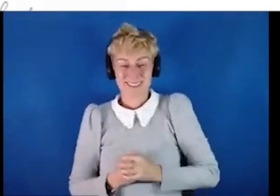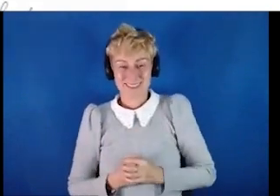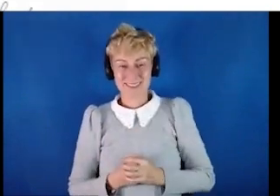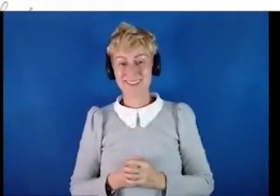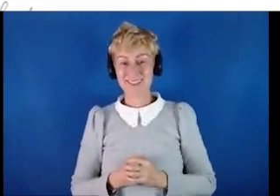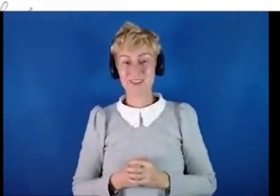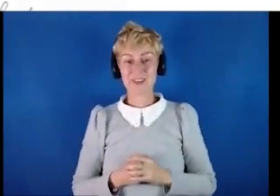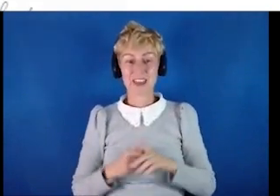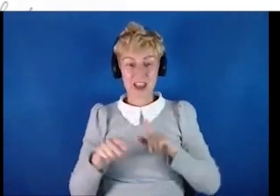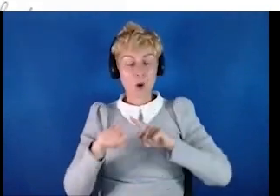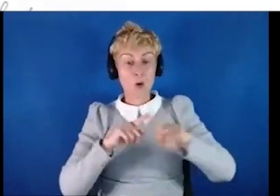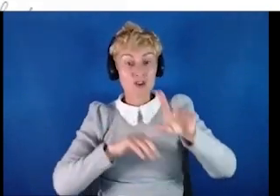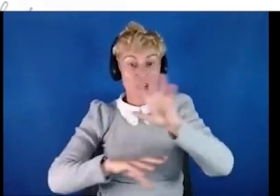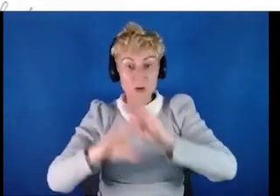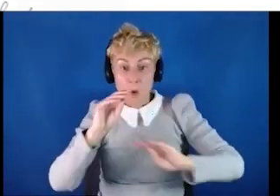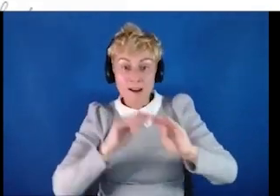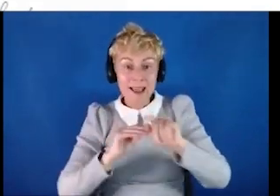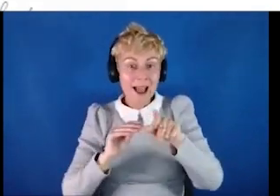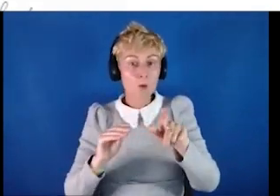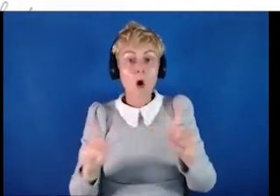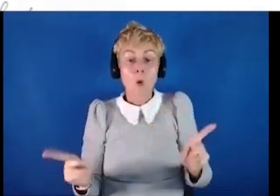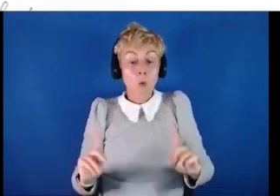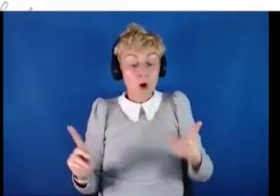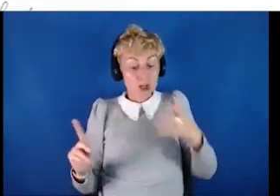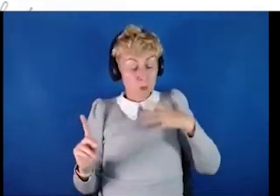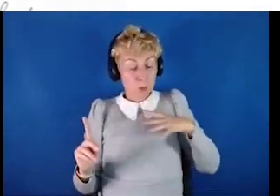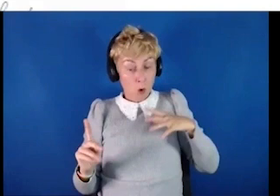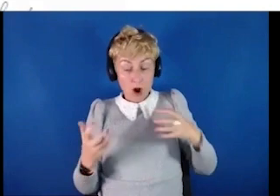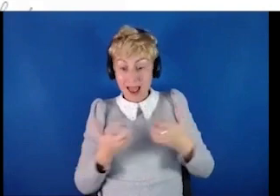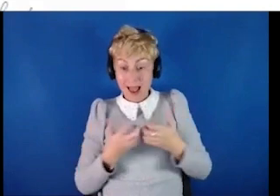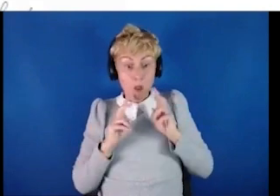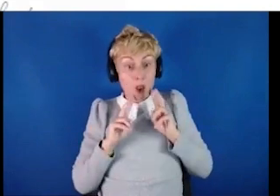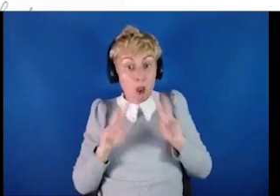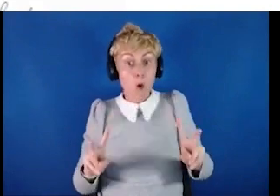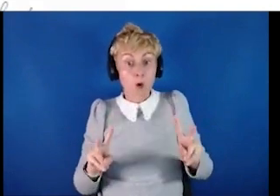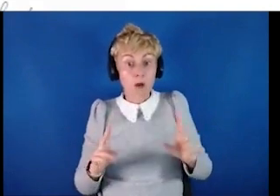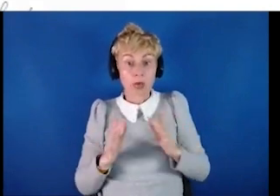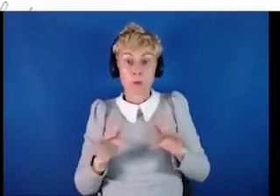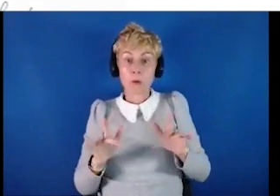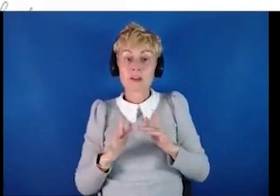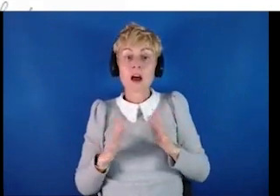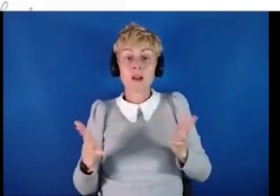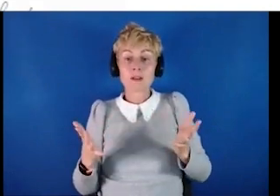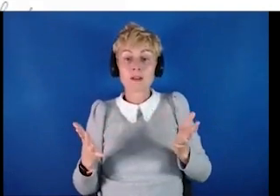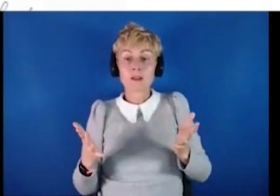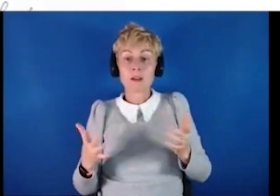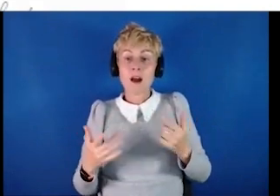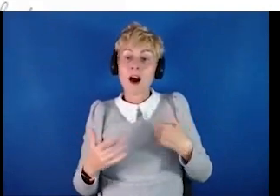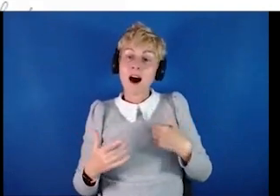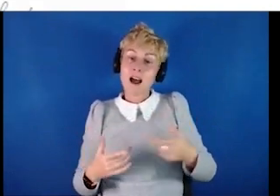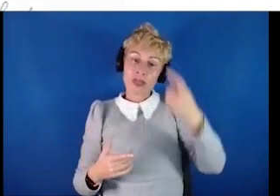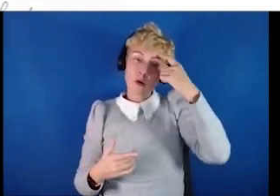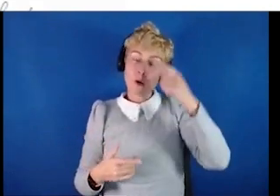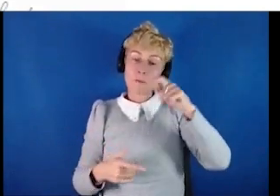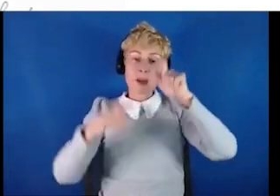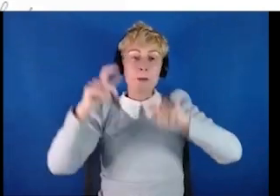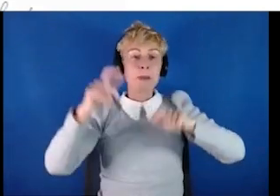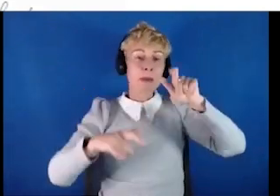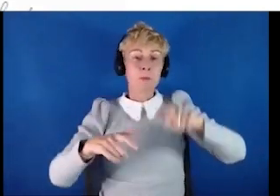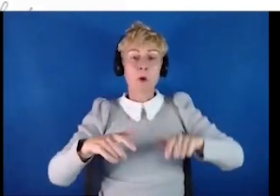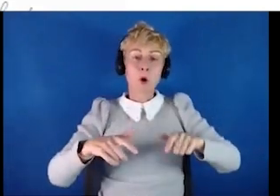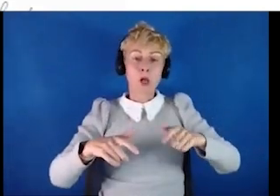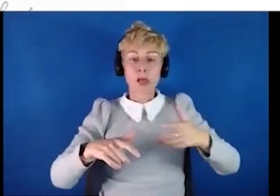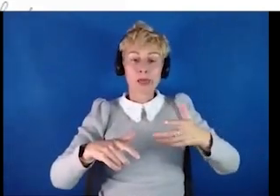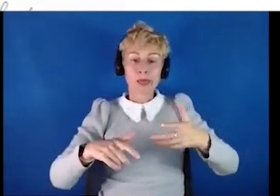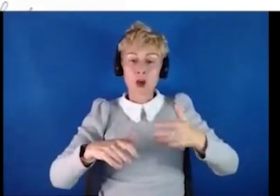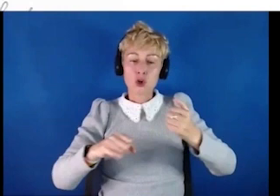out what is it that we want the website to look like. For some reason, I thought people conducting research should be wearing hats,